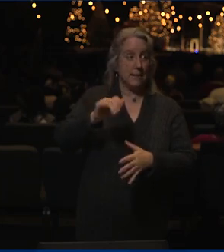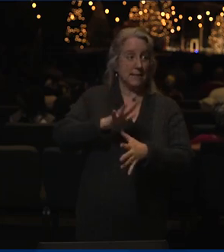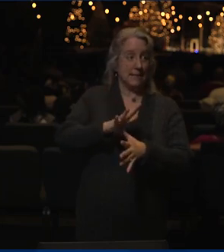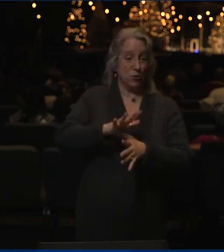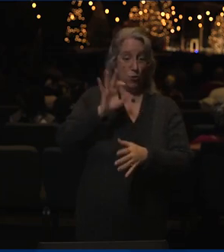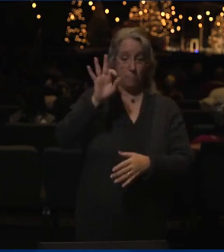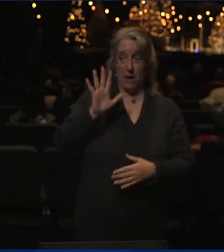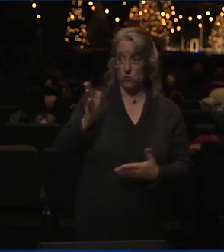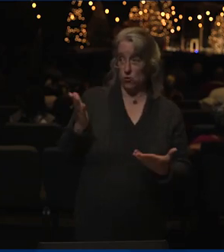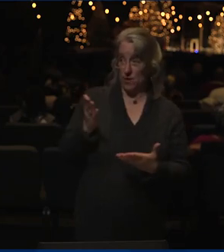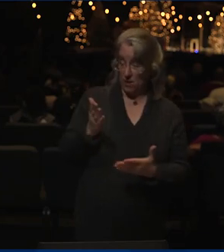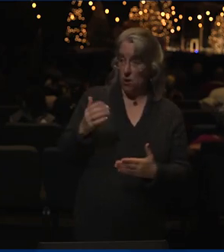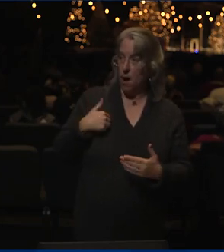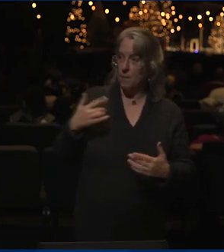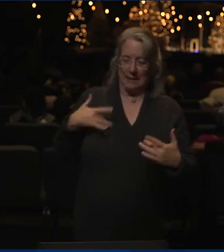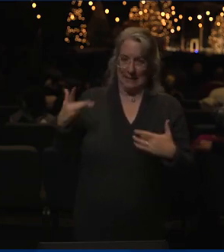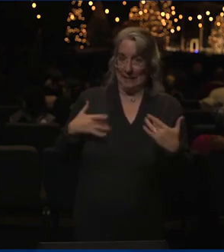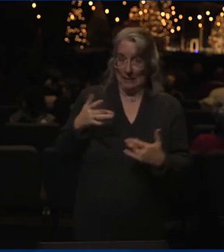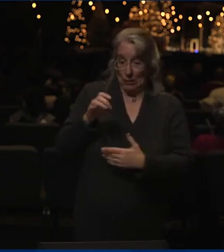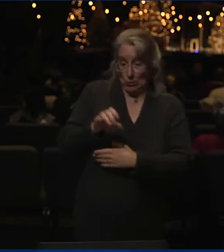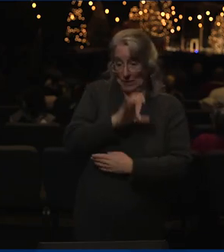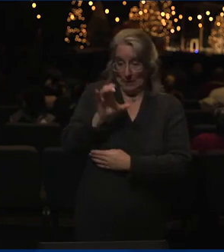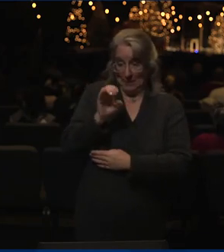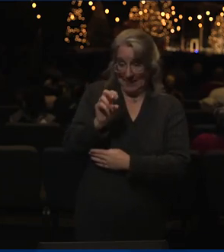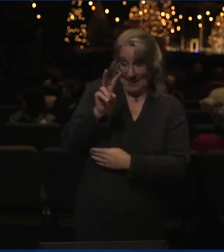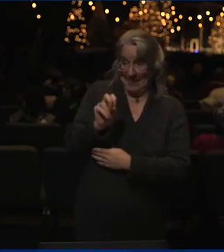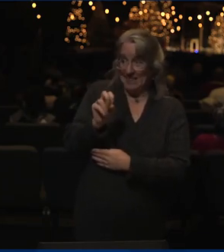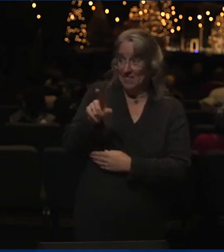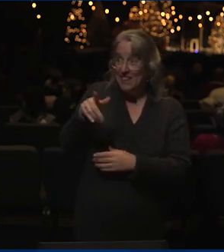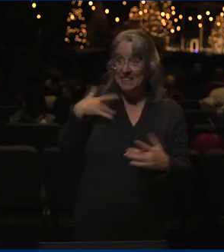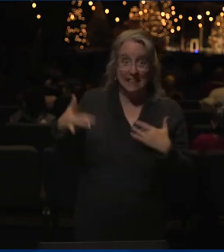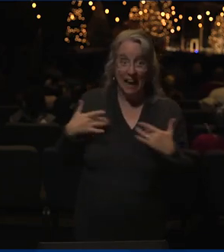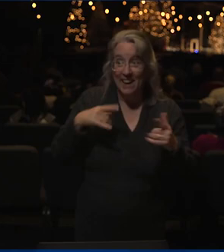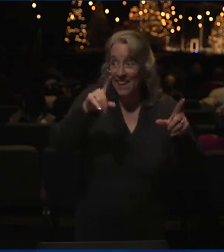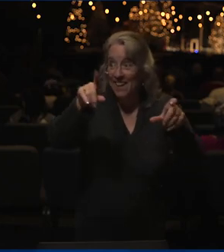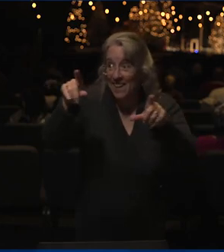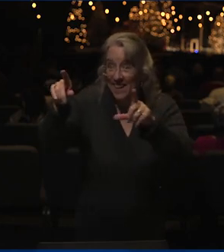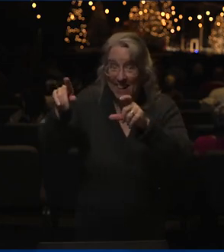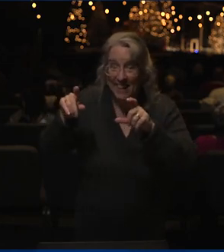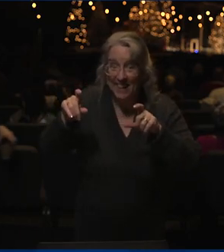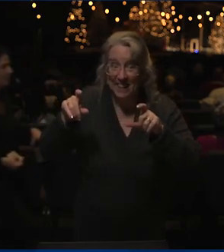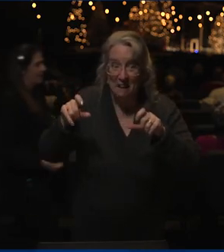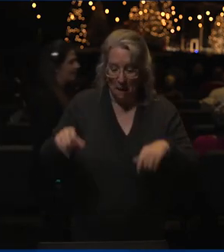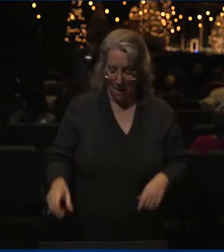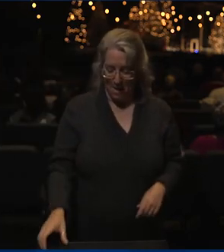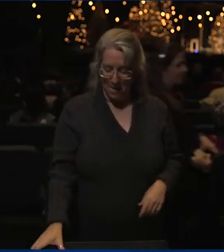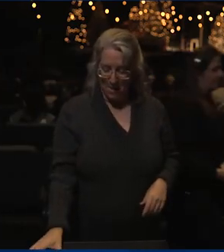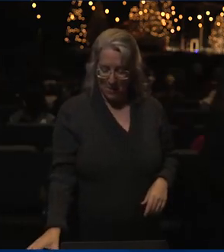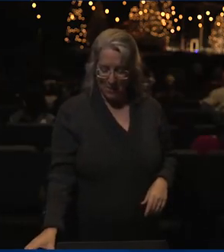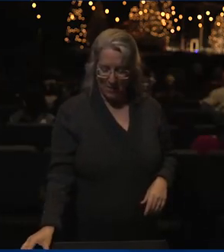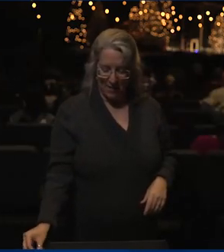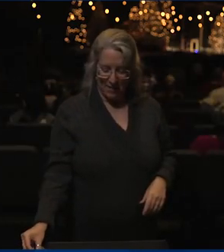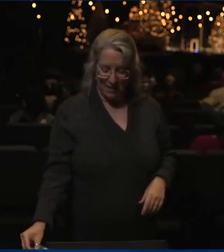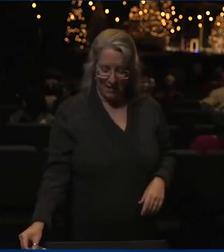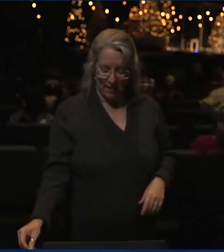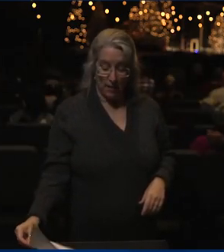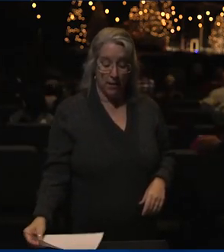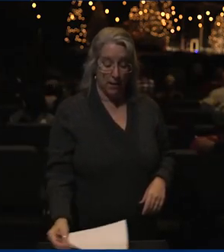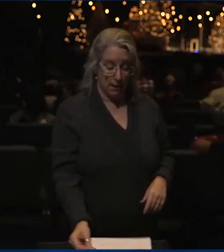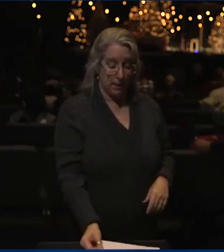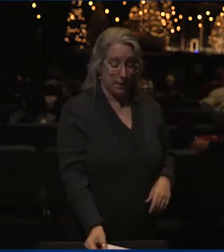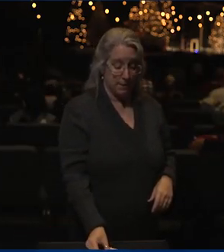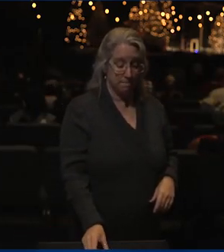very excited for Christmas Eve. How about you guys? All right, now I am going to talk for